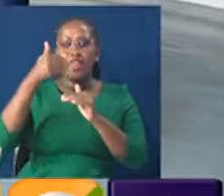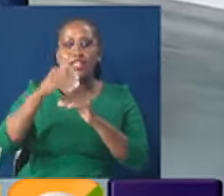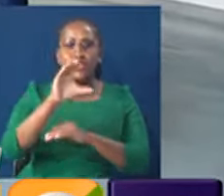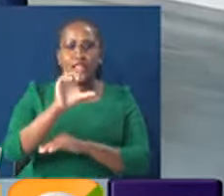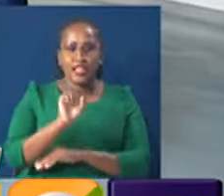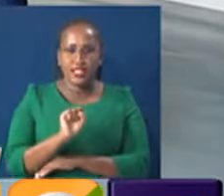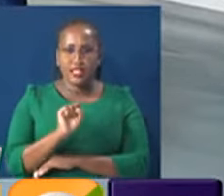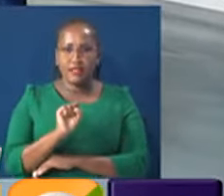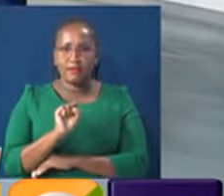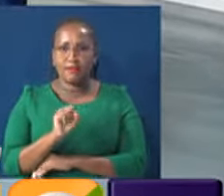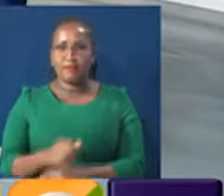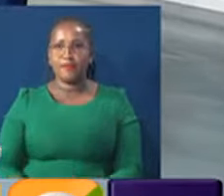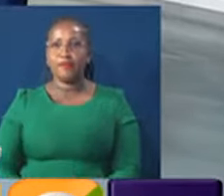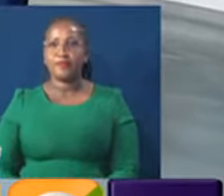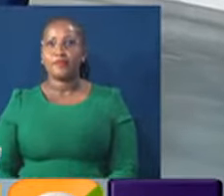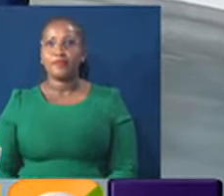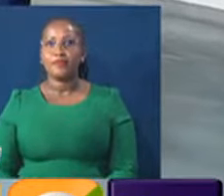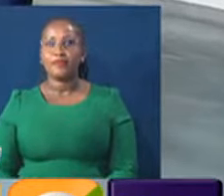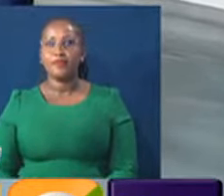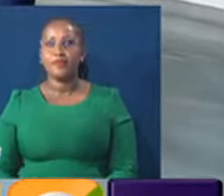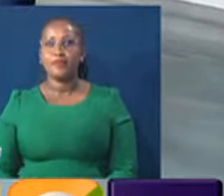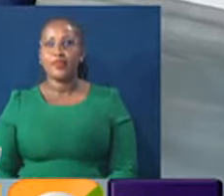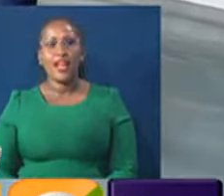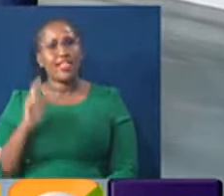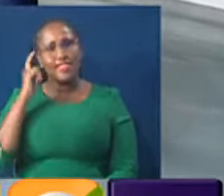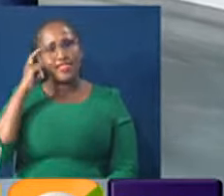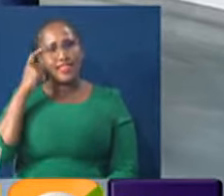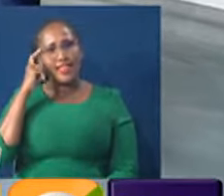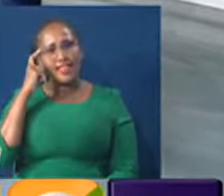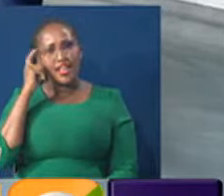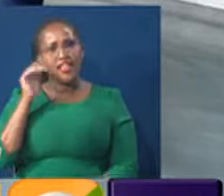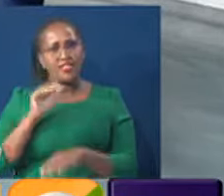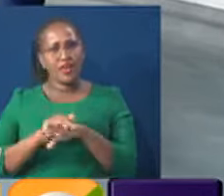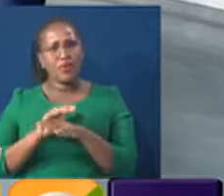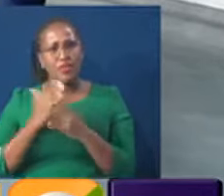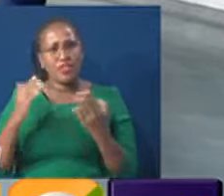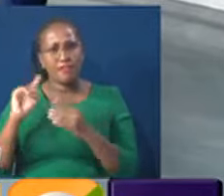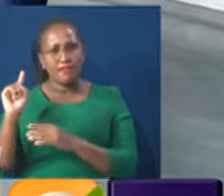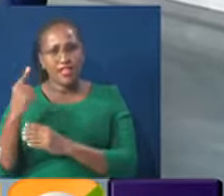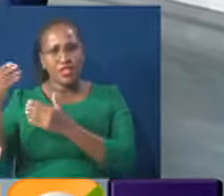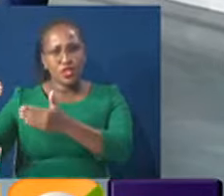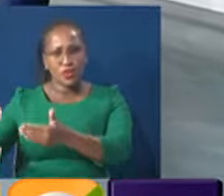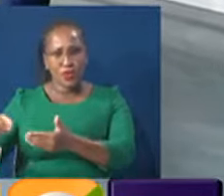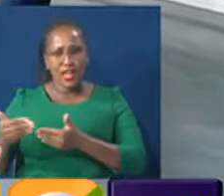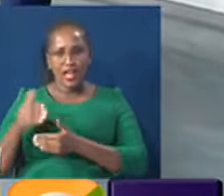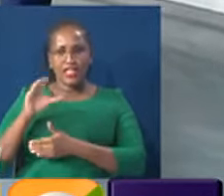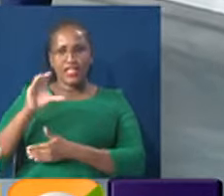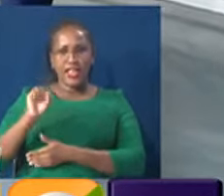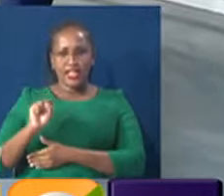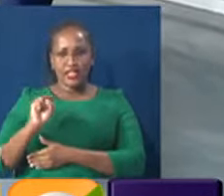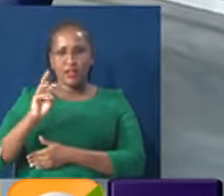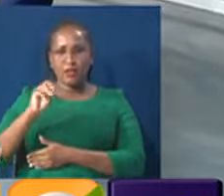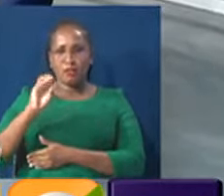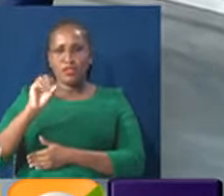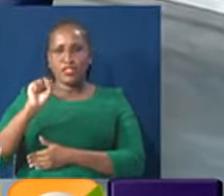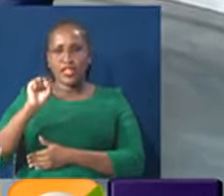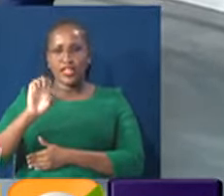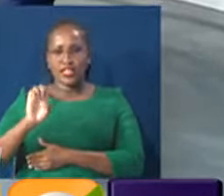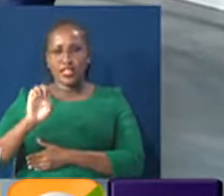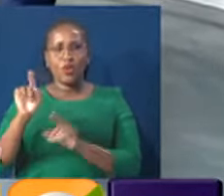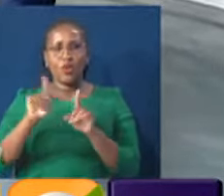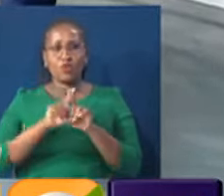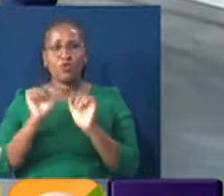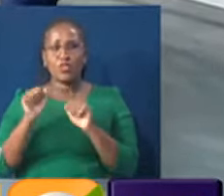cabinet secretary, Nimrod. Nafikiri vyema ni kukaribishe waziri Moses Kuria uweze pia na wewe kwa